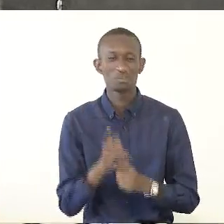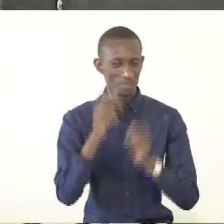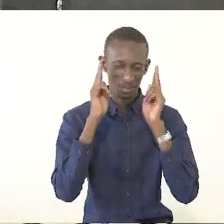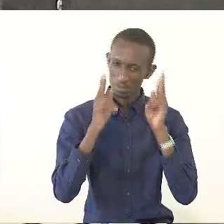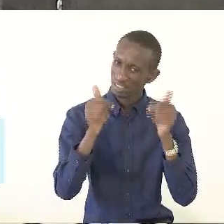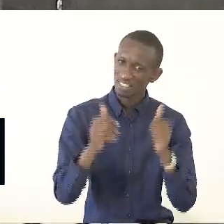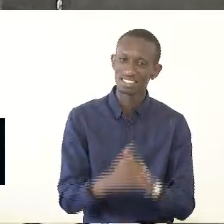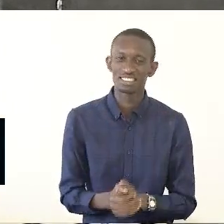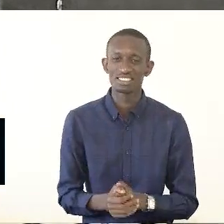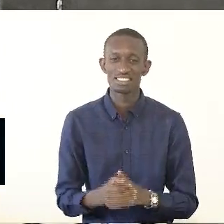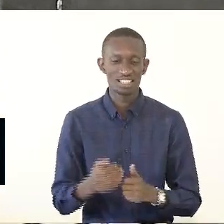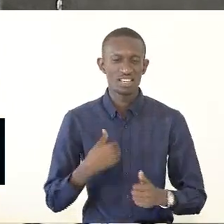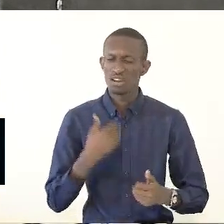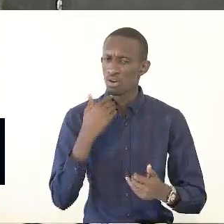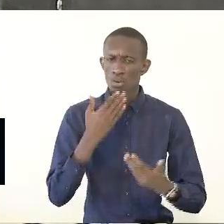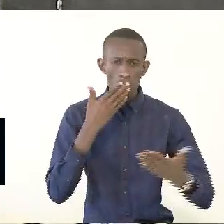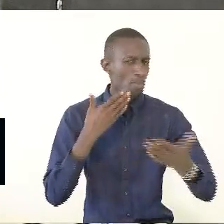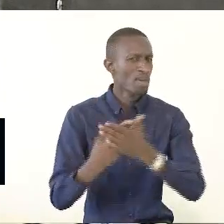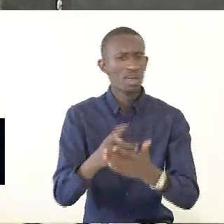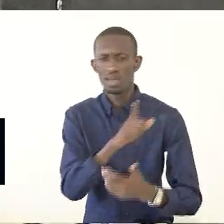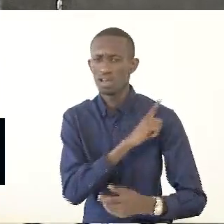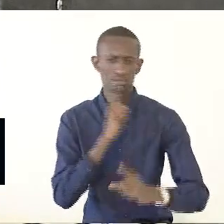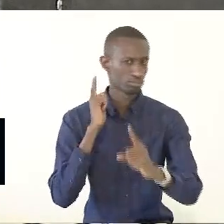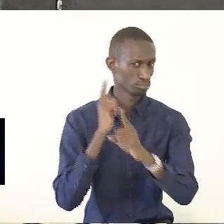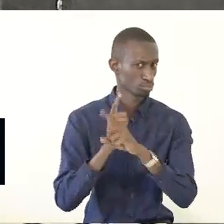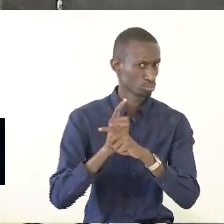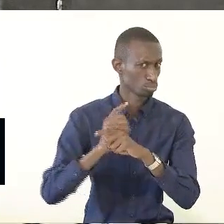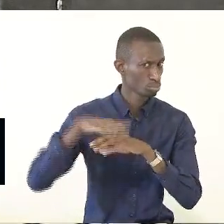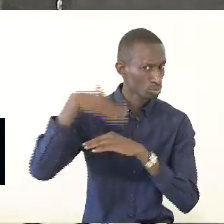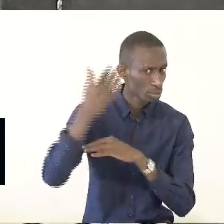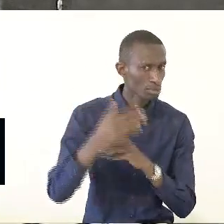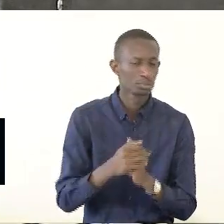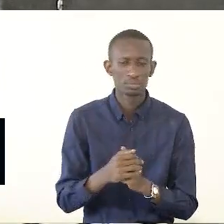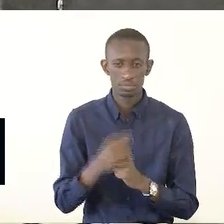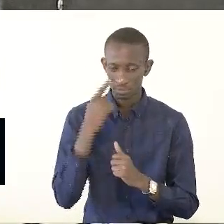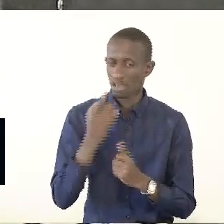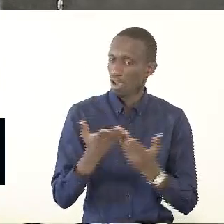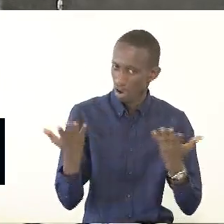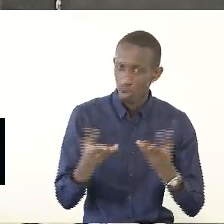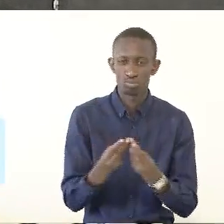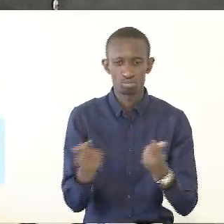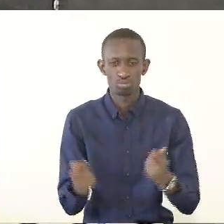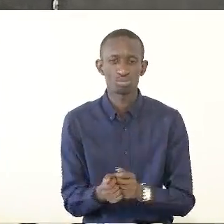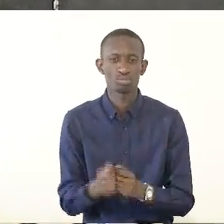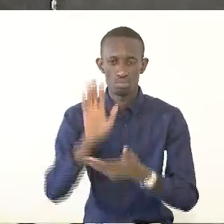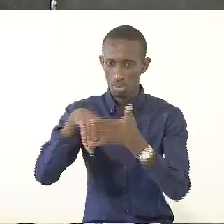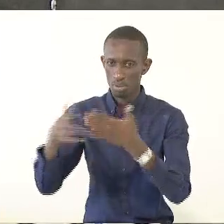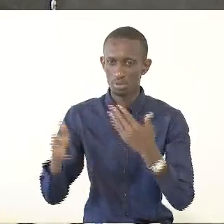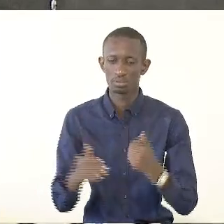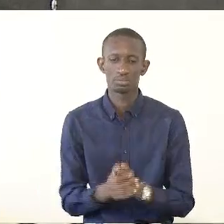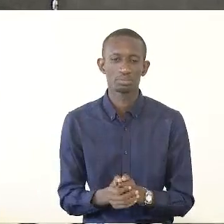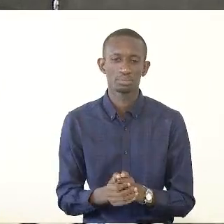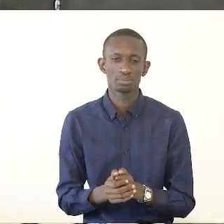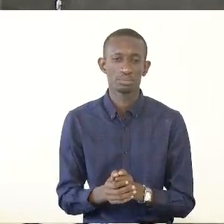attention, and I wish you all the best. See you then by seeing really how to solve it by using a graph, because that's